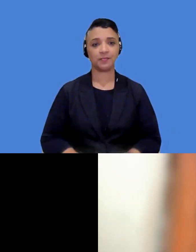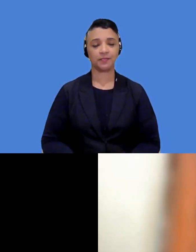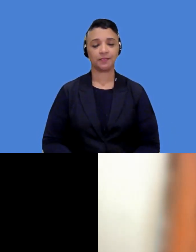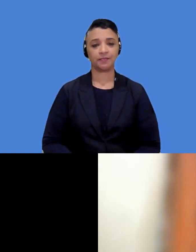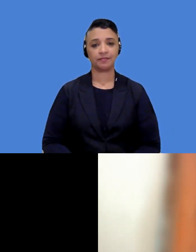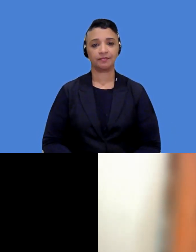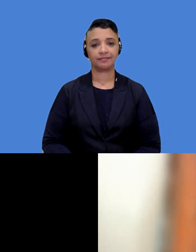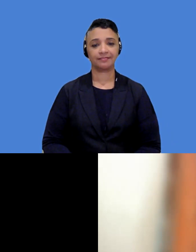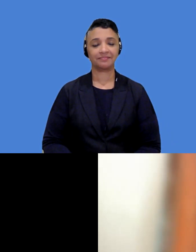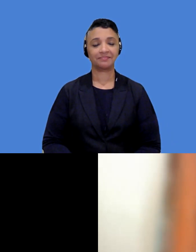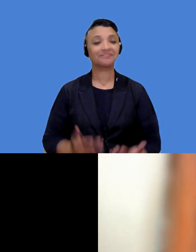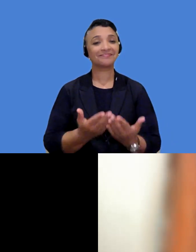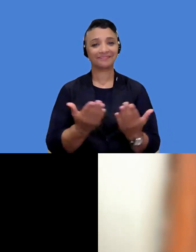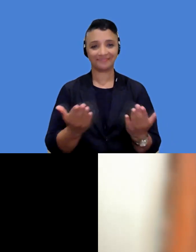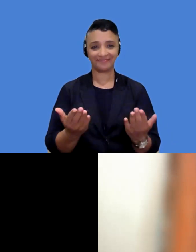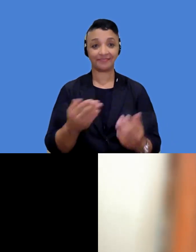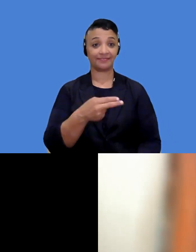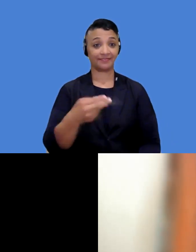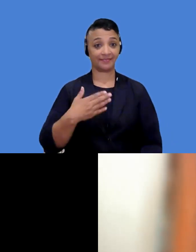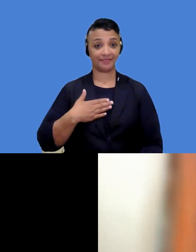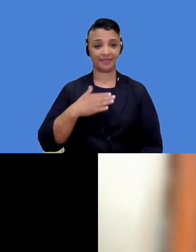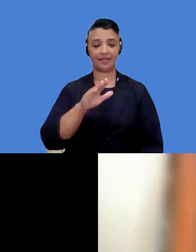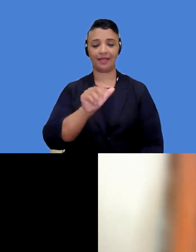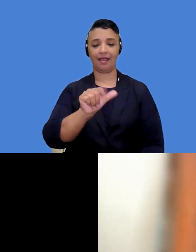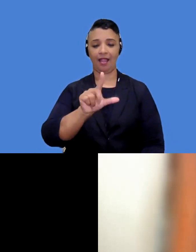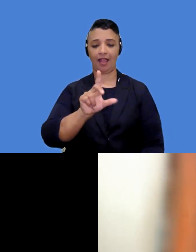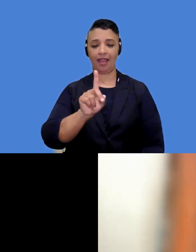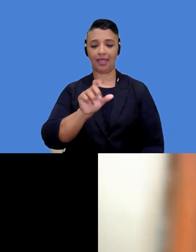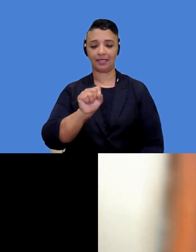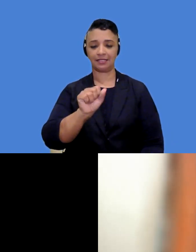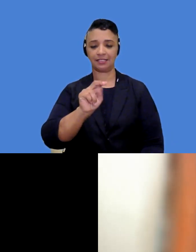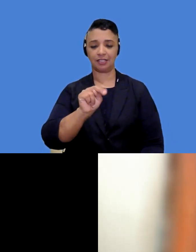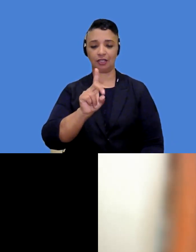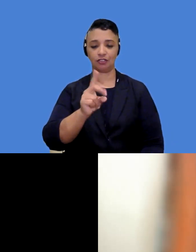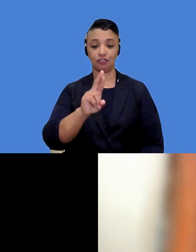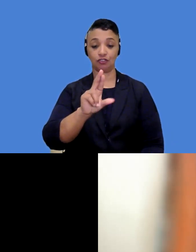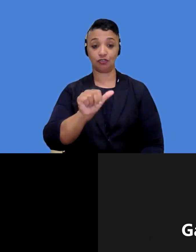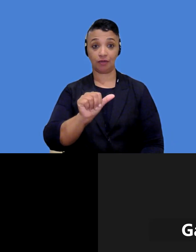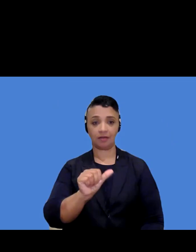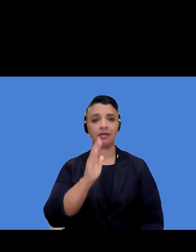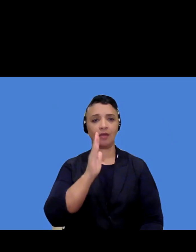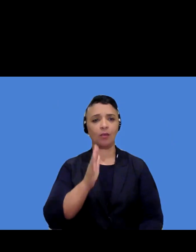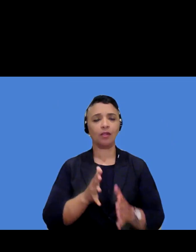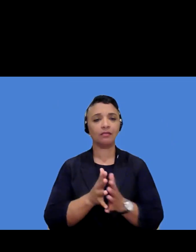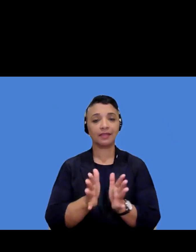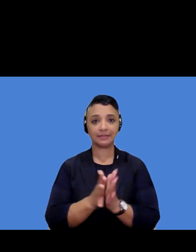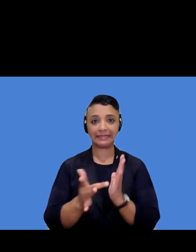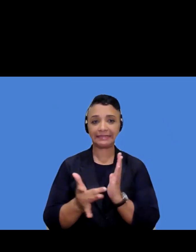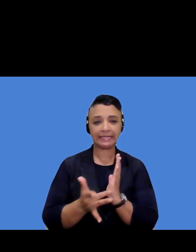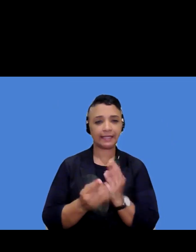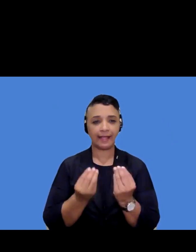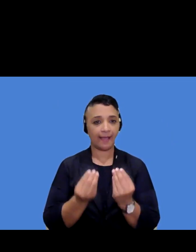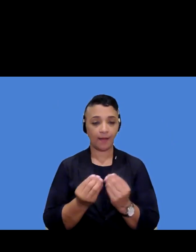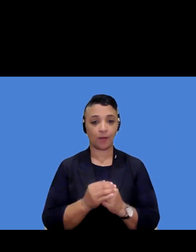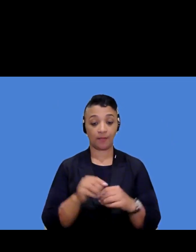Dear all, my name is Alexandra. I'm going to briefly explain some of the technical features of today's call. This webinar is